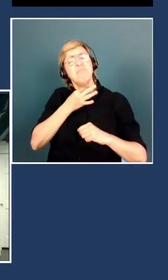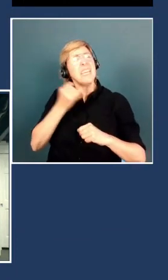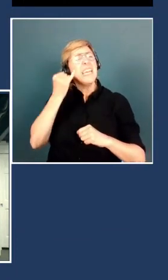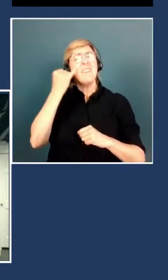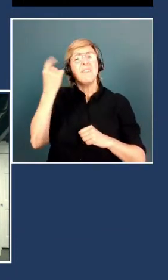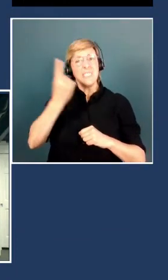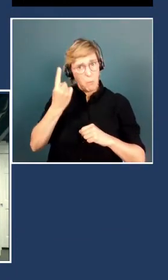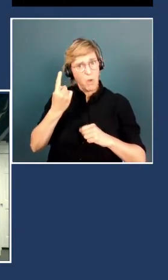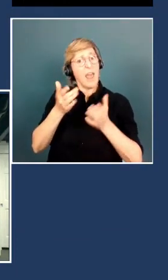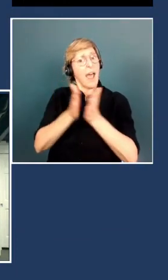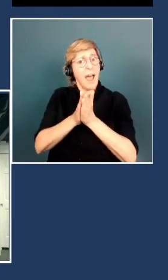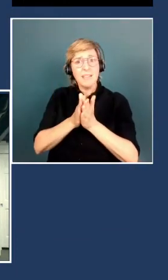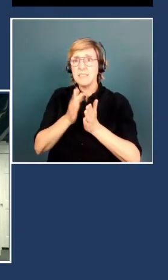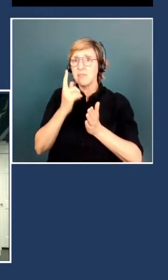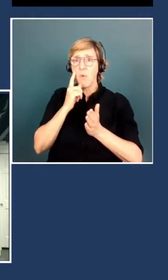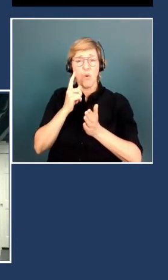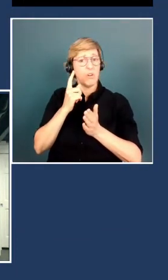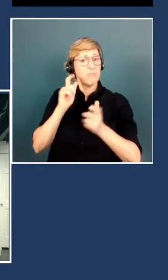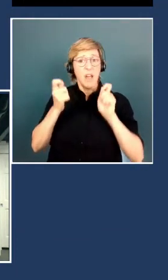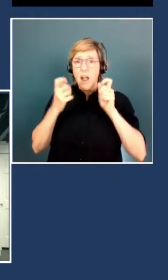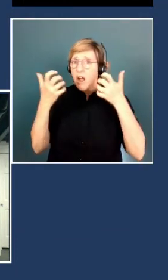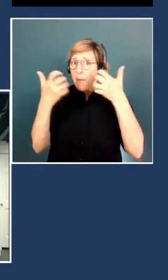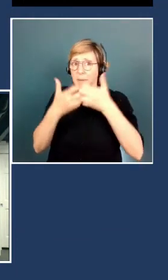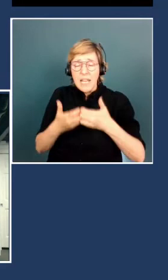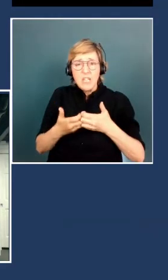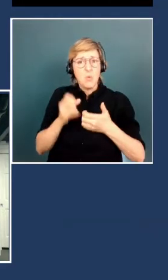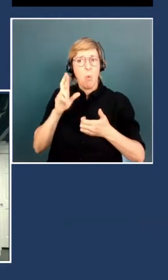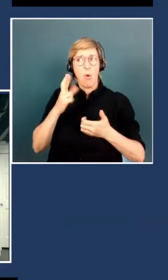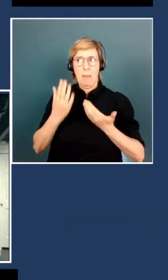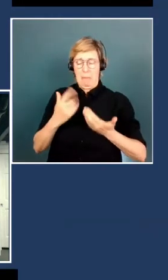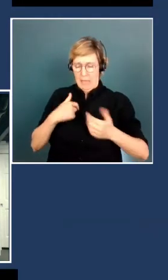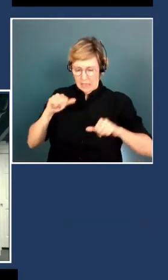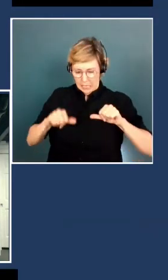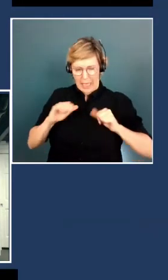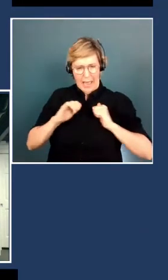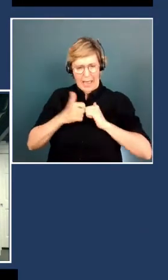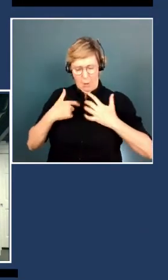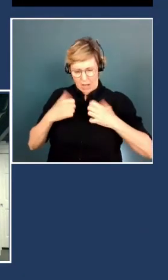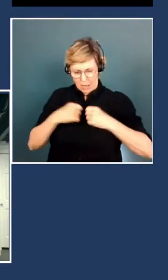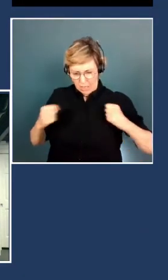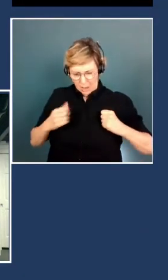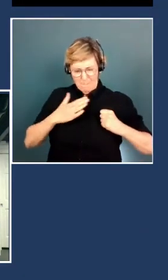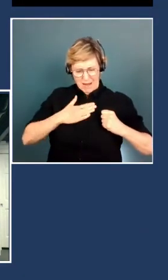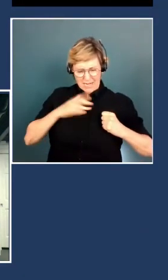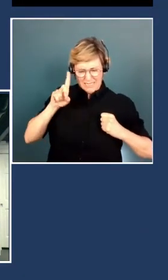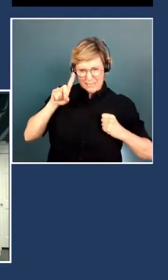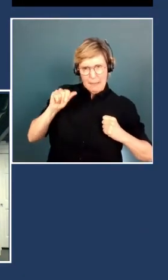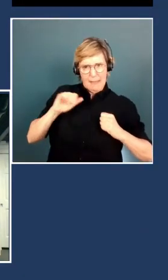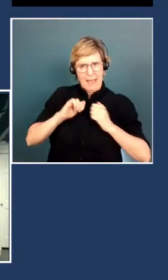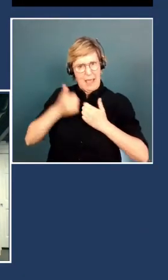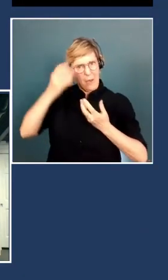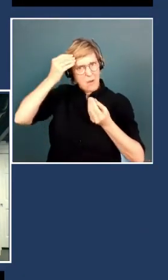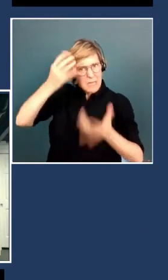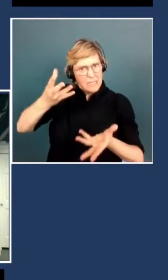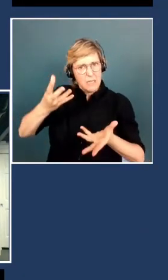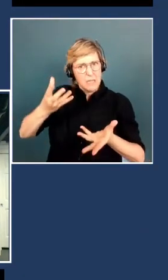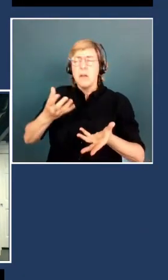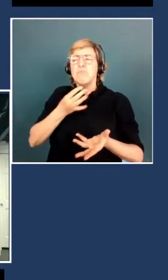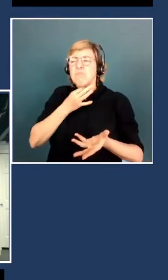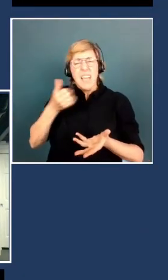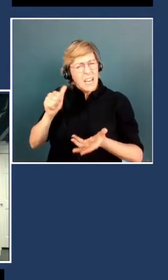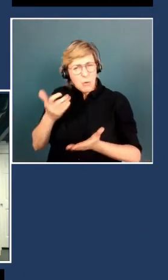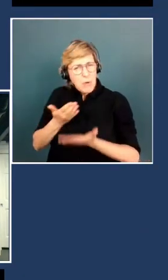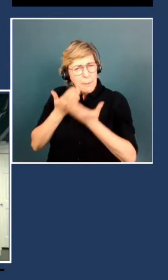somebody, wants to, doesn't know how to disclose the disability in the interview process, what recommendations do you have for